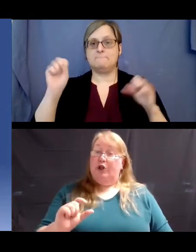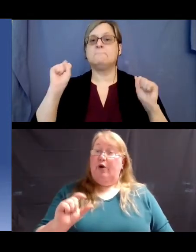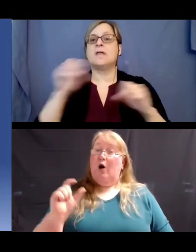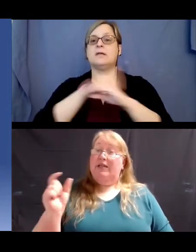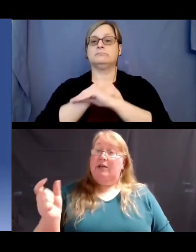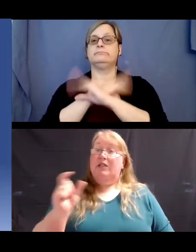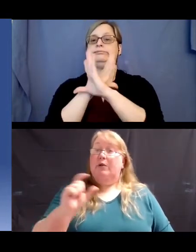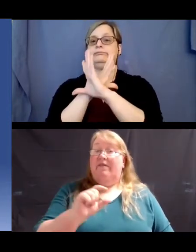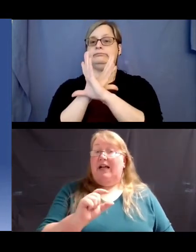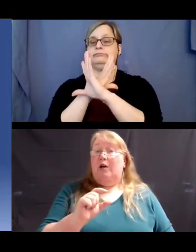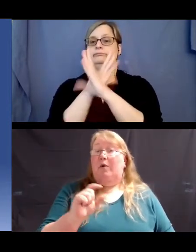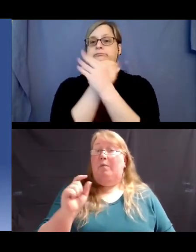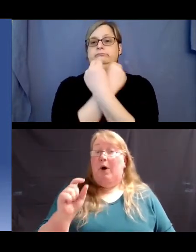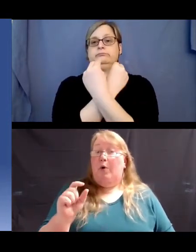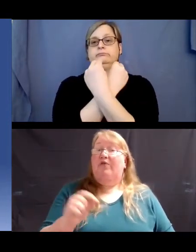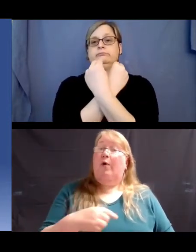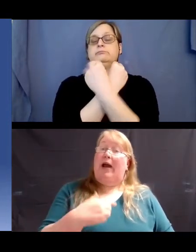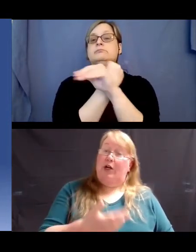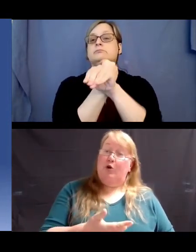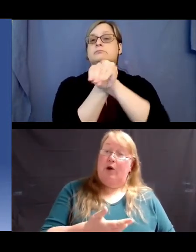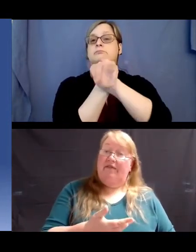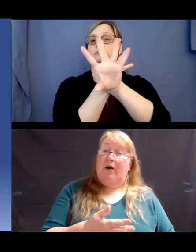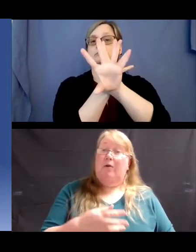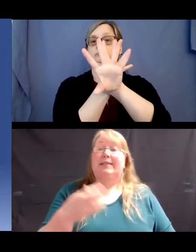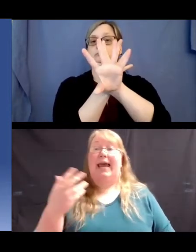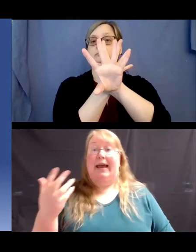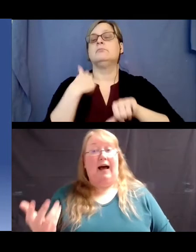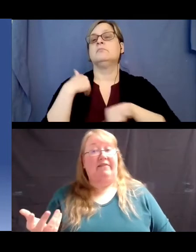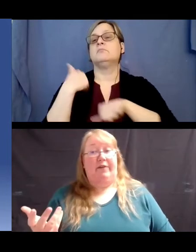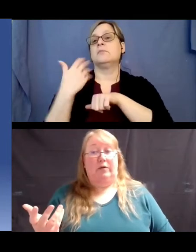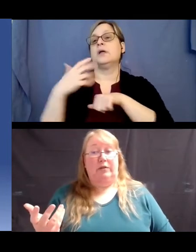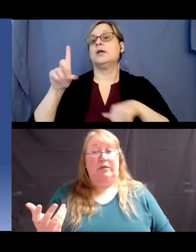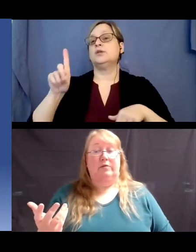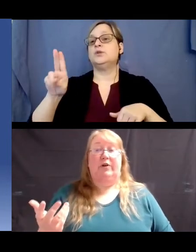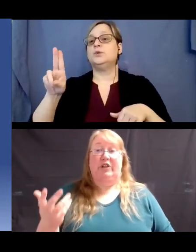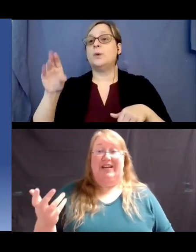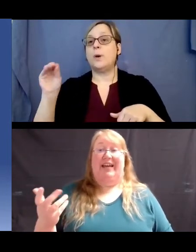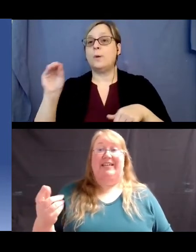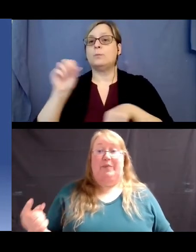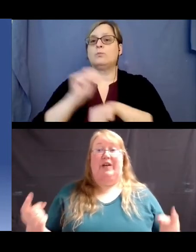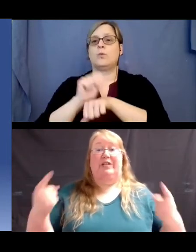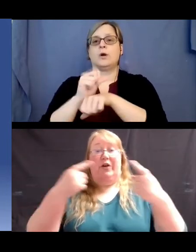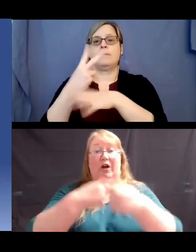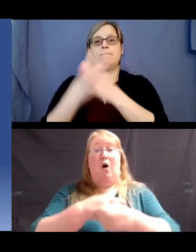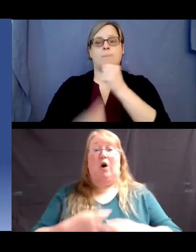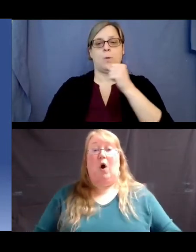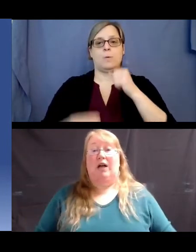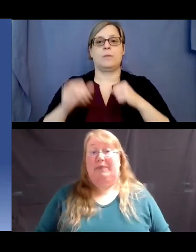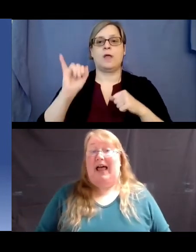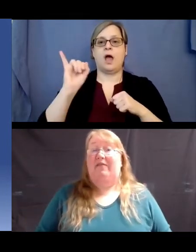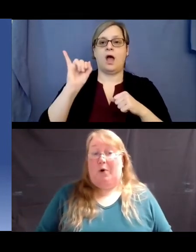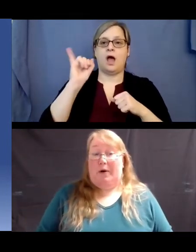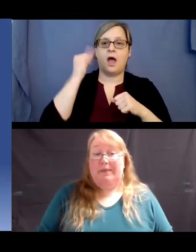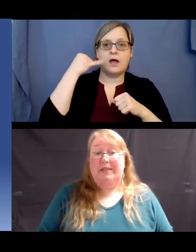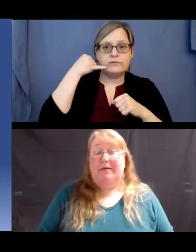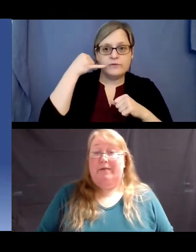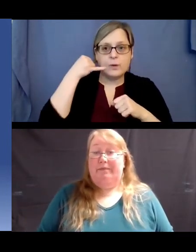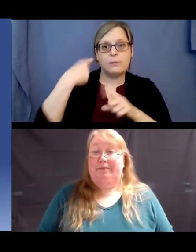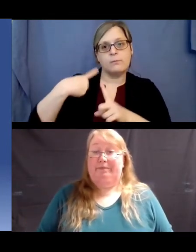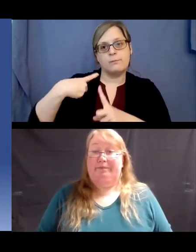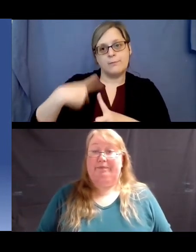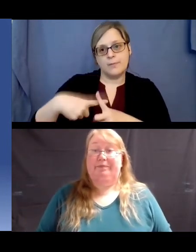Google Duo is also available both for Android phones and iPhones, which is nice because you can go across